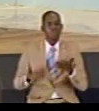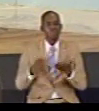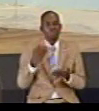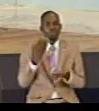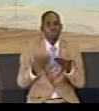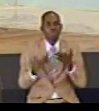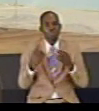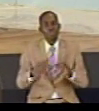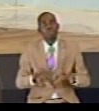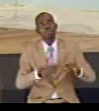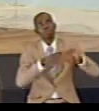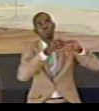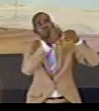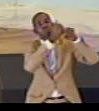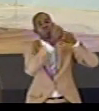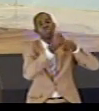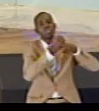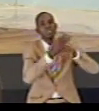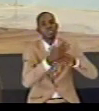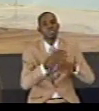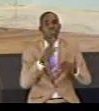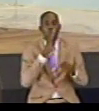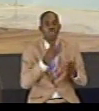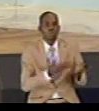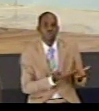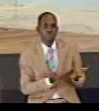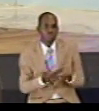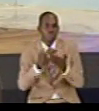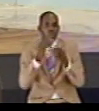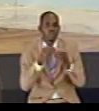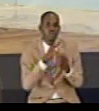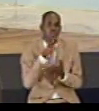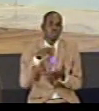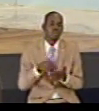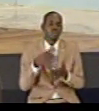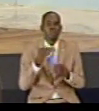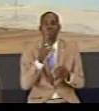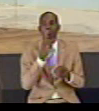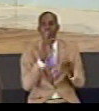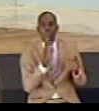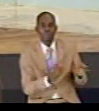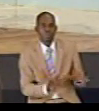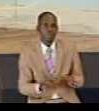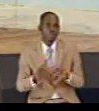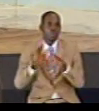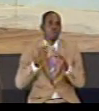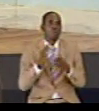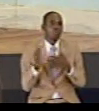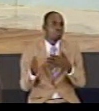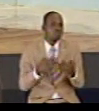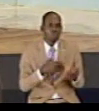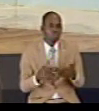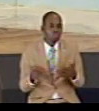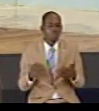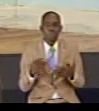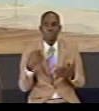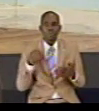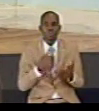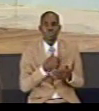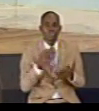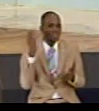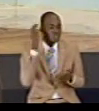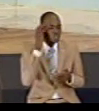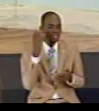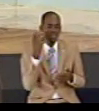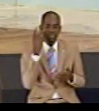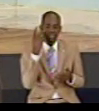mountains be carried into the midst of the sea. Whatever we hear, whatever we see, whatever we